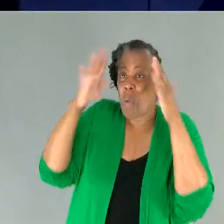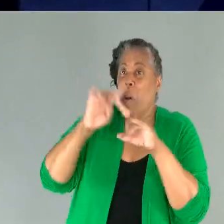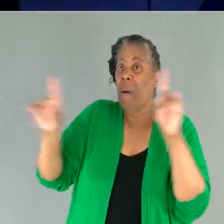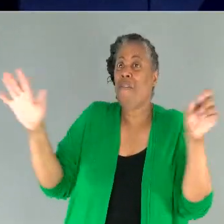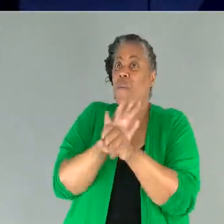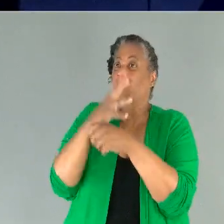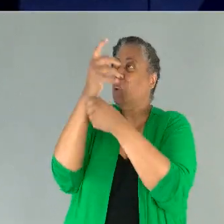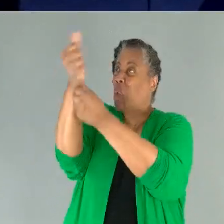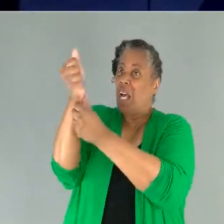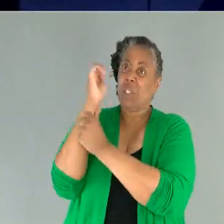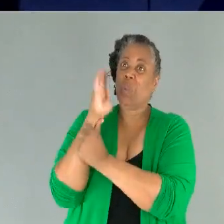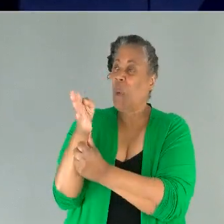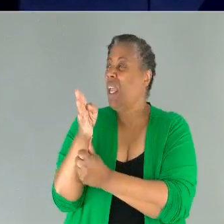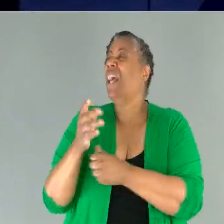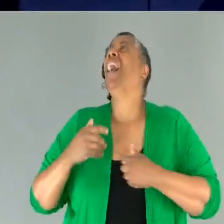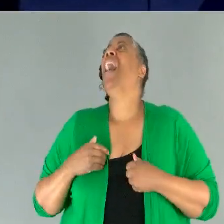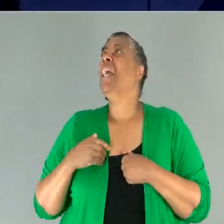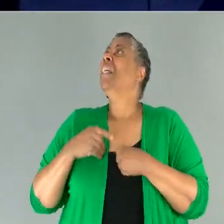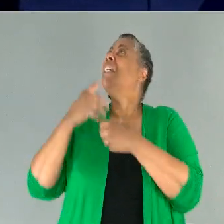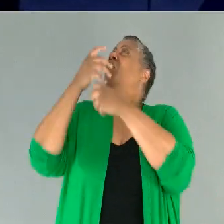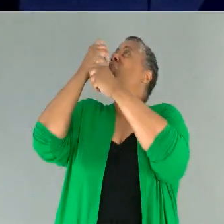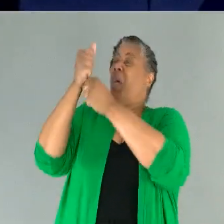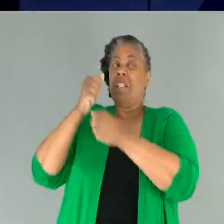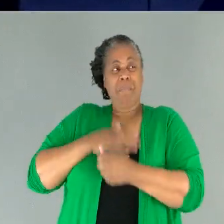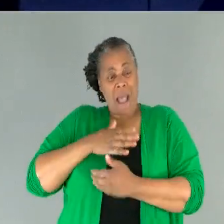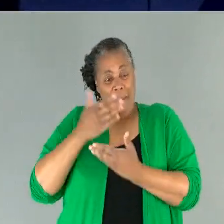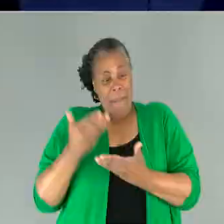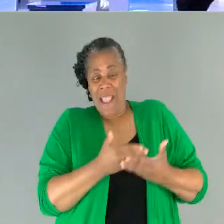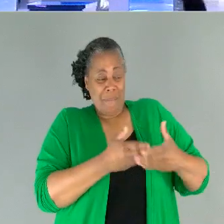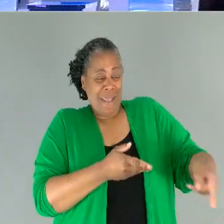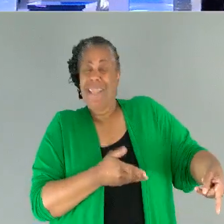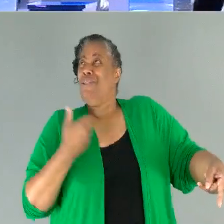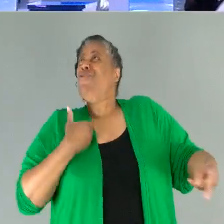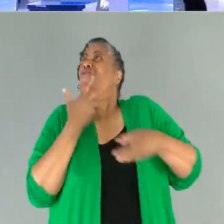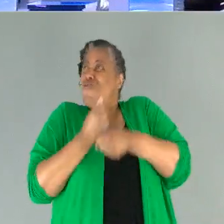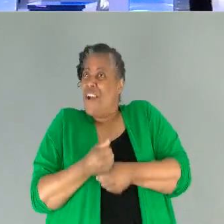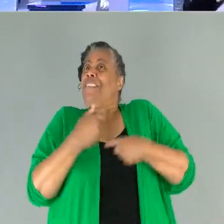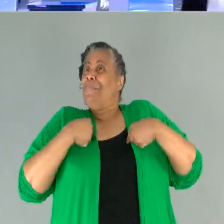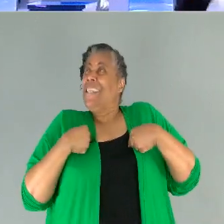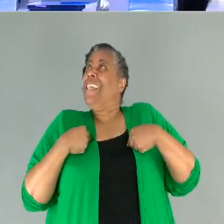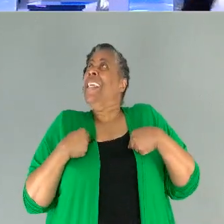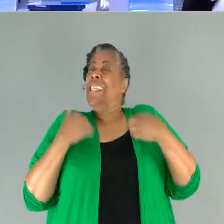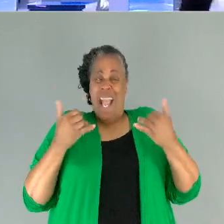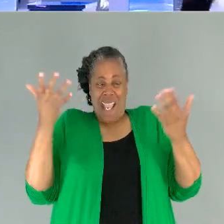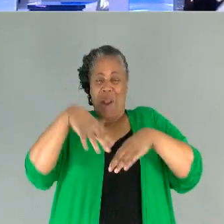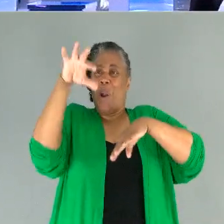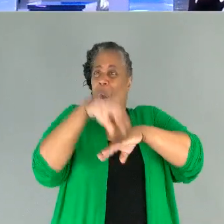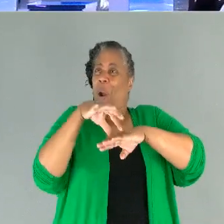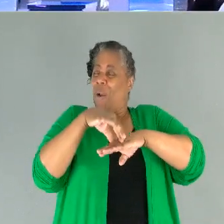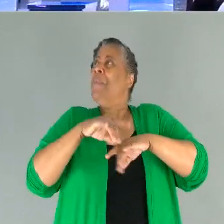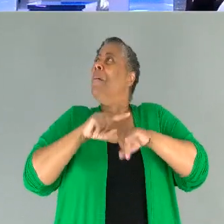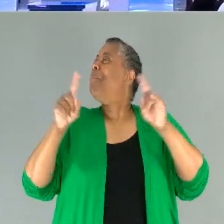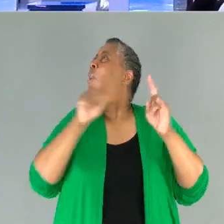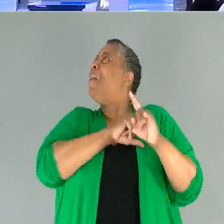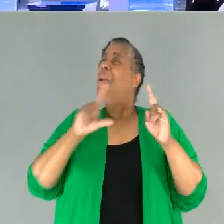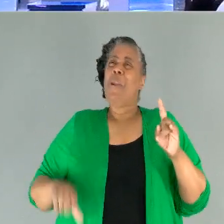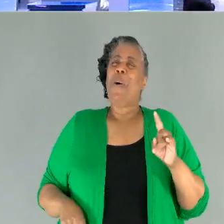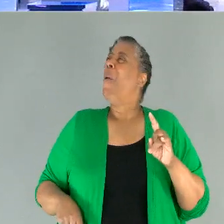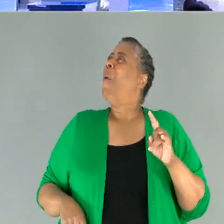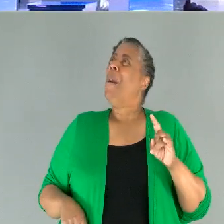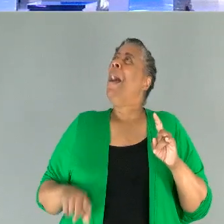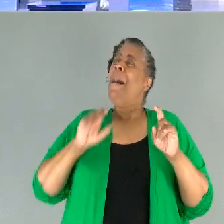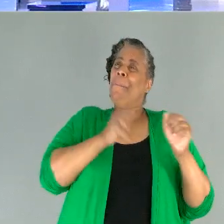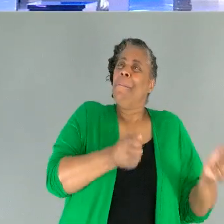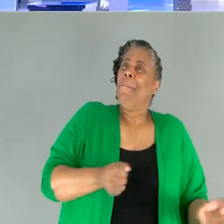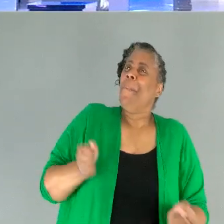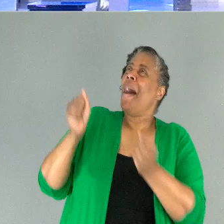trust you. You trust me with this child, and now he's on the earth. But Lord, I got to bring him back